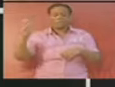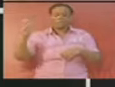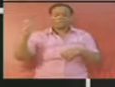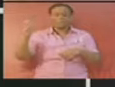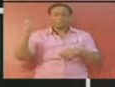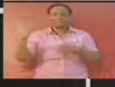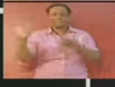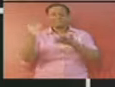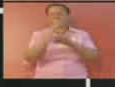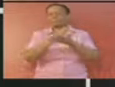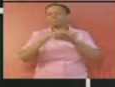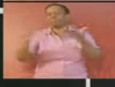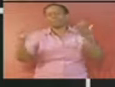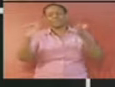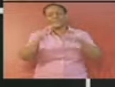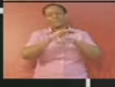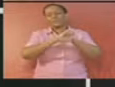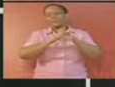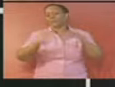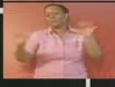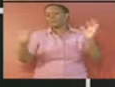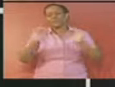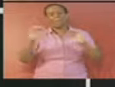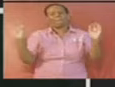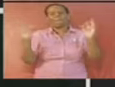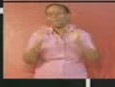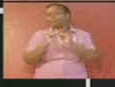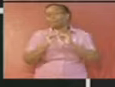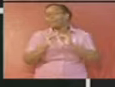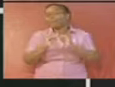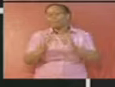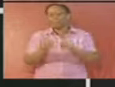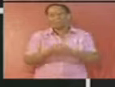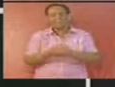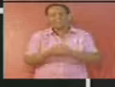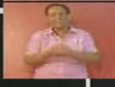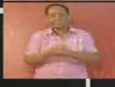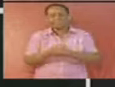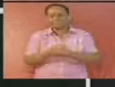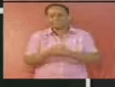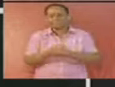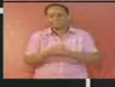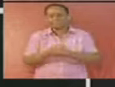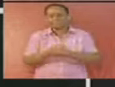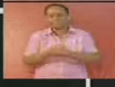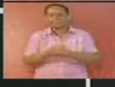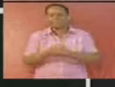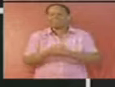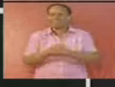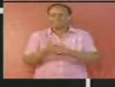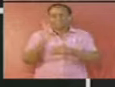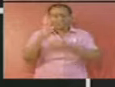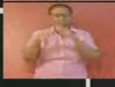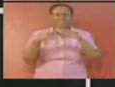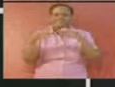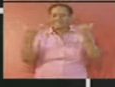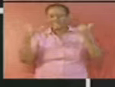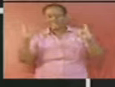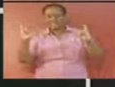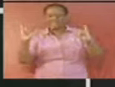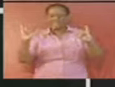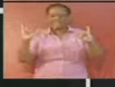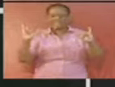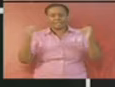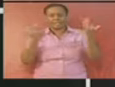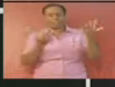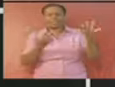1.3 million people who have already died from it. And the world, including Trinidad and Tobago, continues to wait for a COVID-19